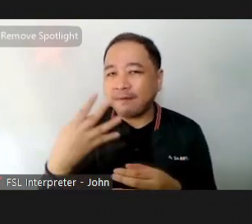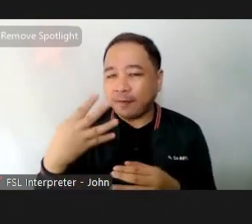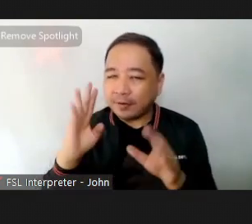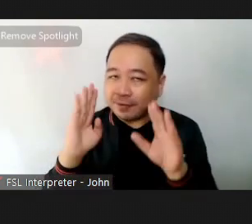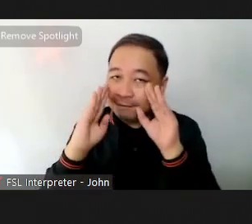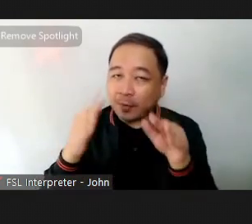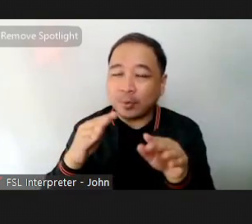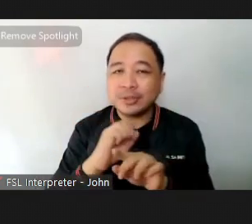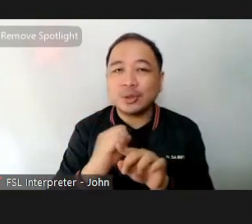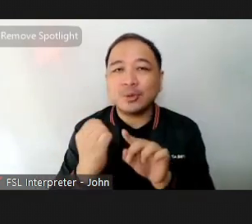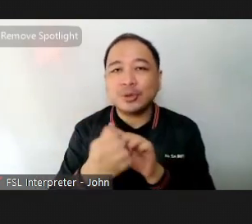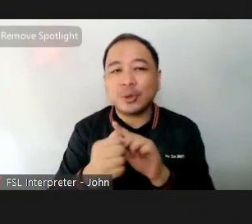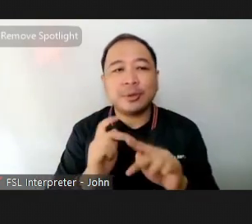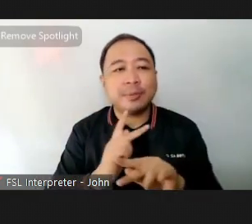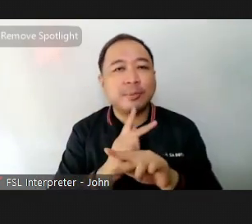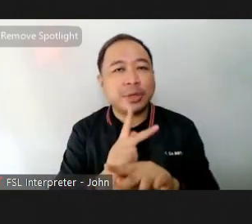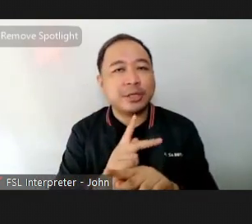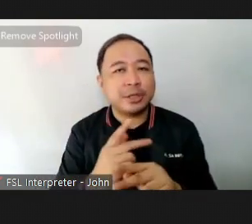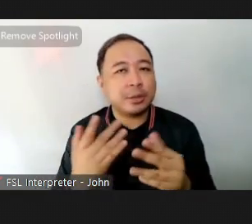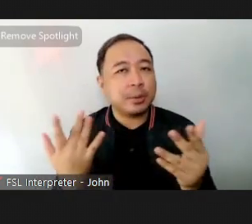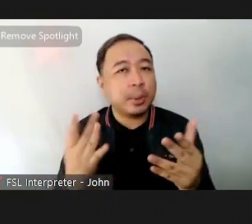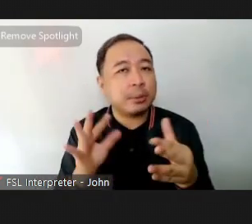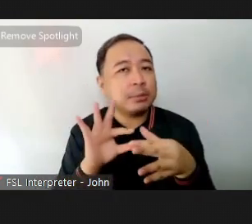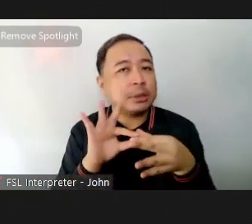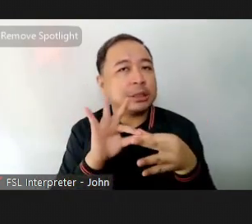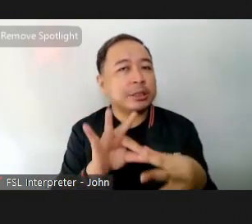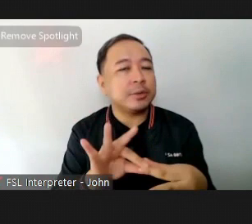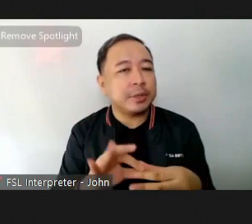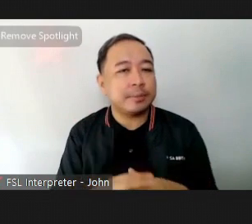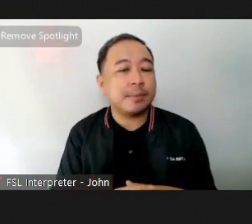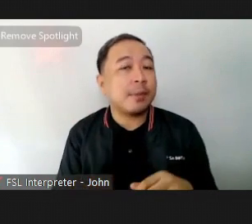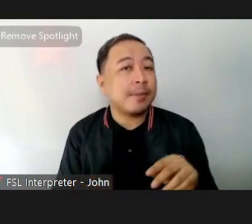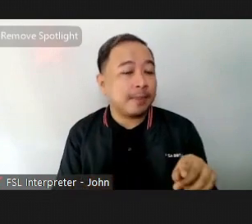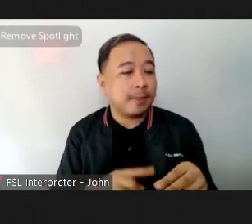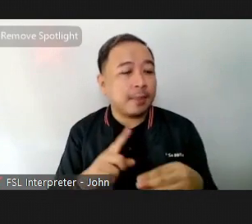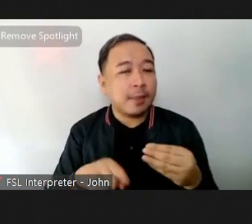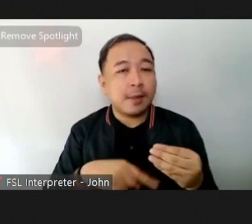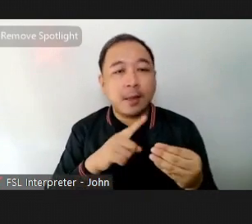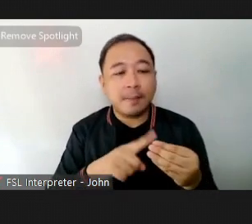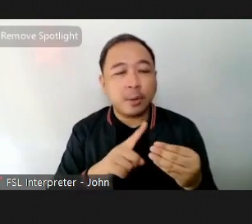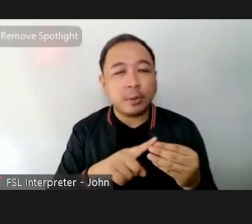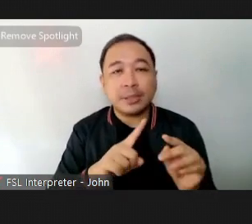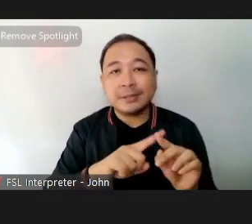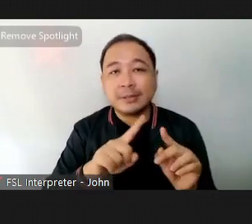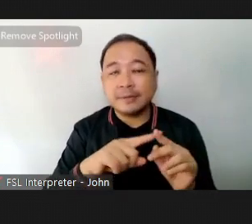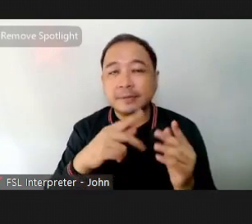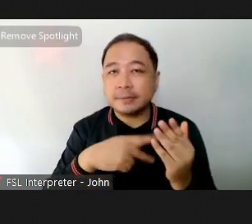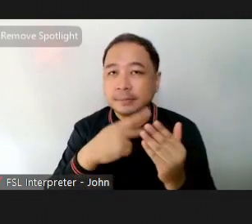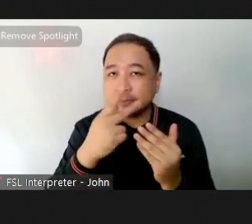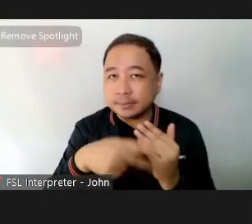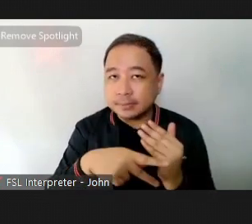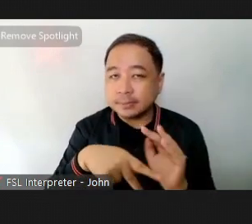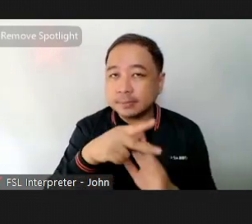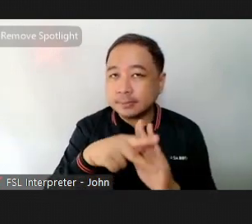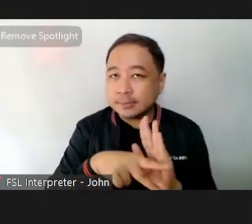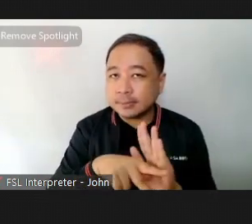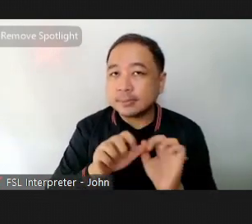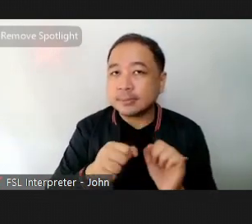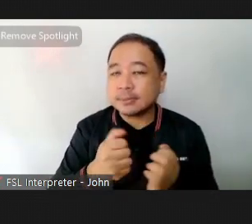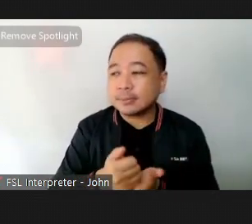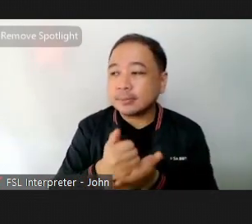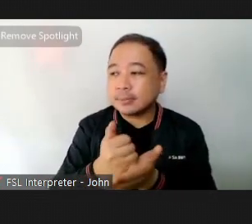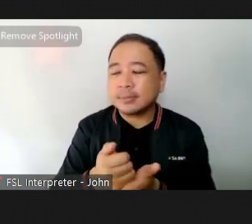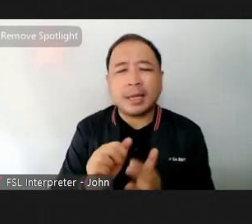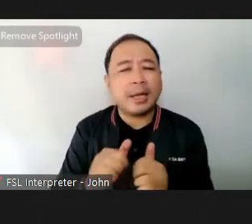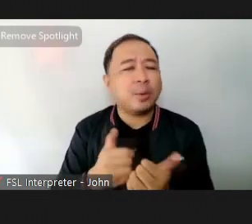protection. Saan nga ba pumapasok ang social protection? No? Ito ay patungkol sa mga programa at polisiya na nakatutulong upang mapigilan